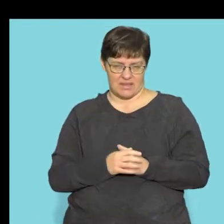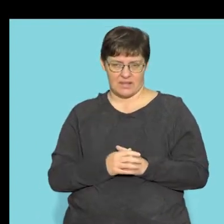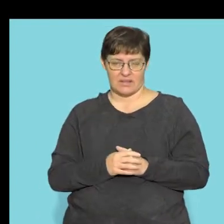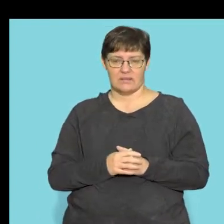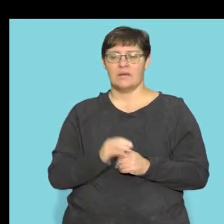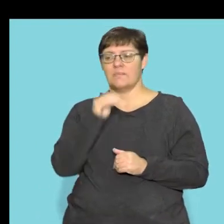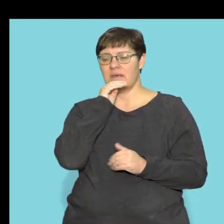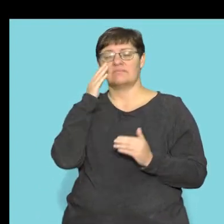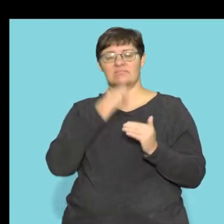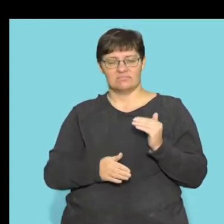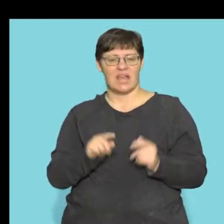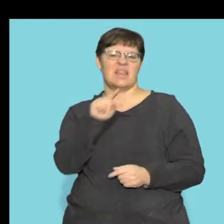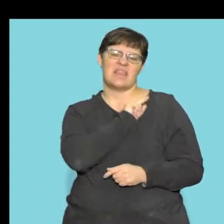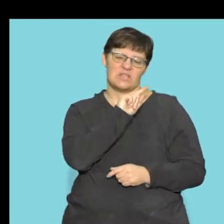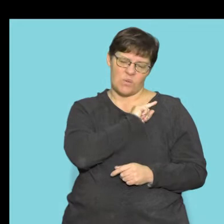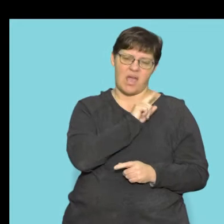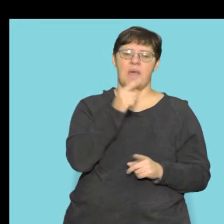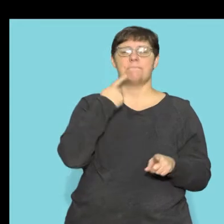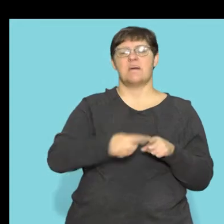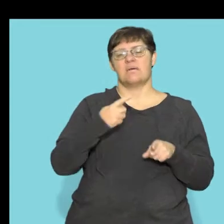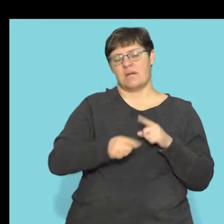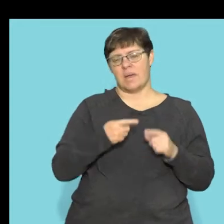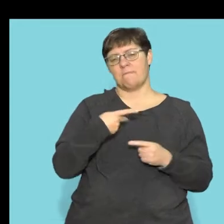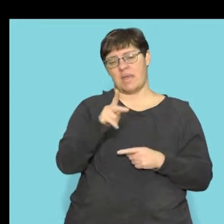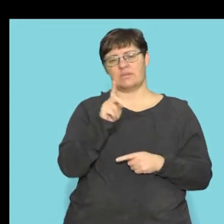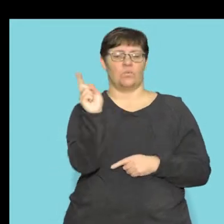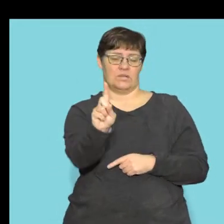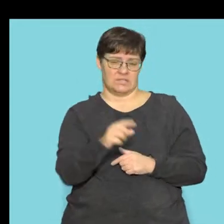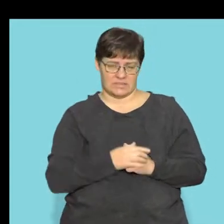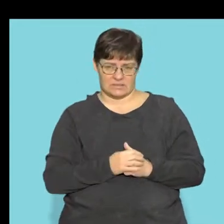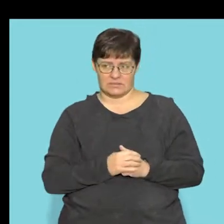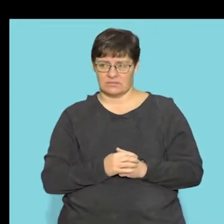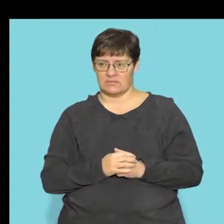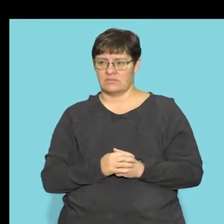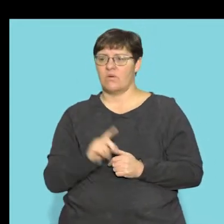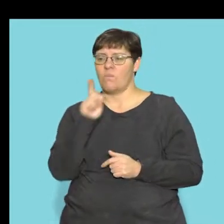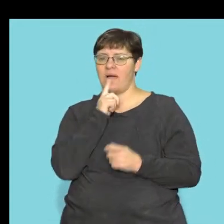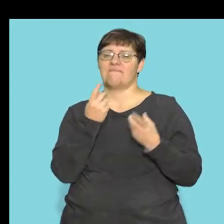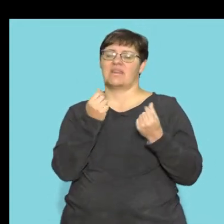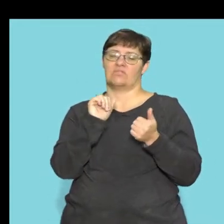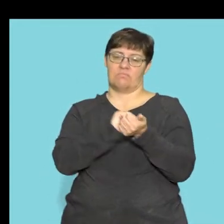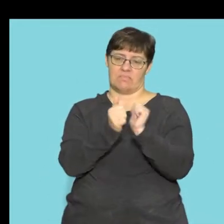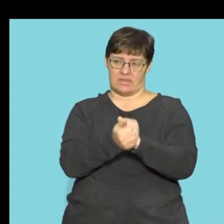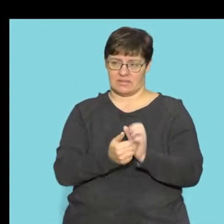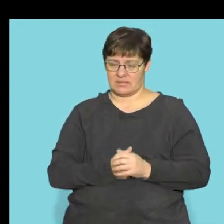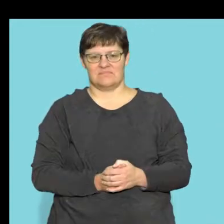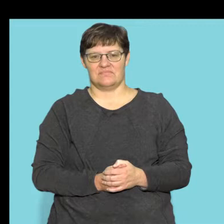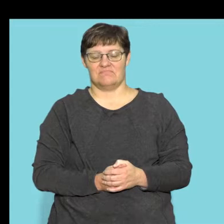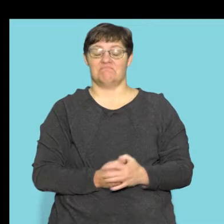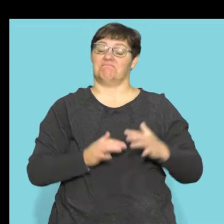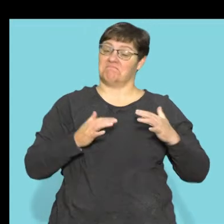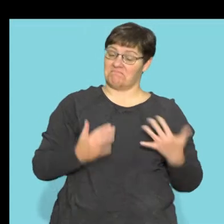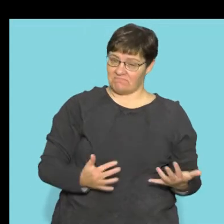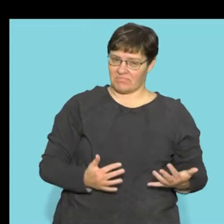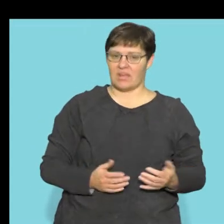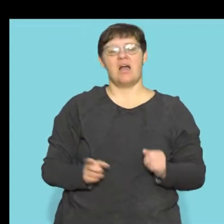So you will then conclude. Therefore, the monthly payment is, you are more than welcome to do that because it's financial maths.